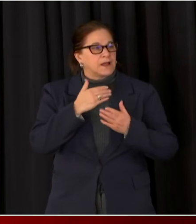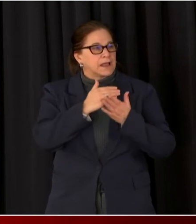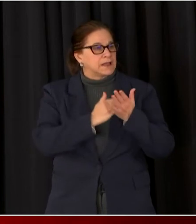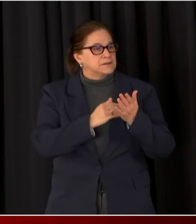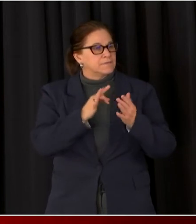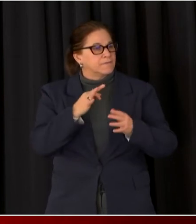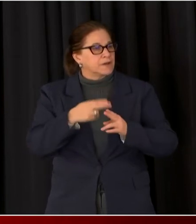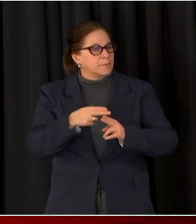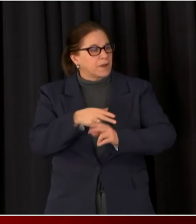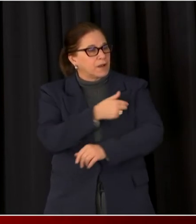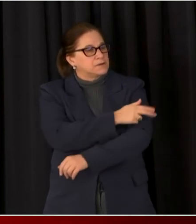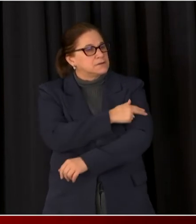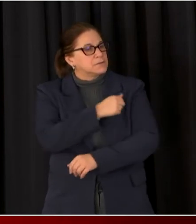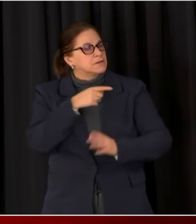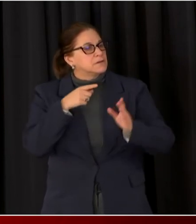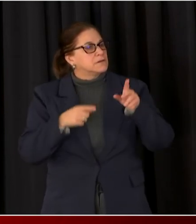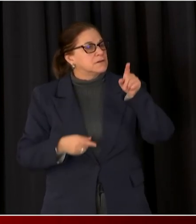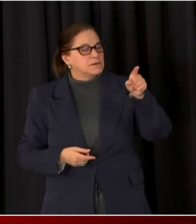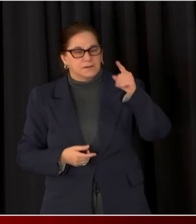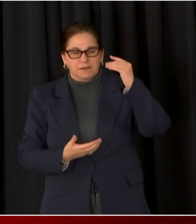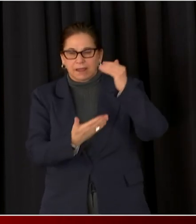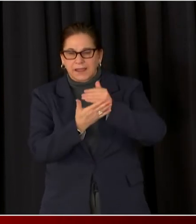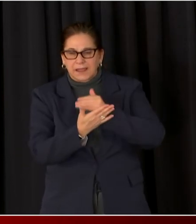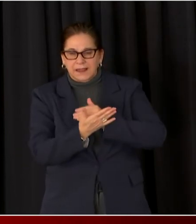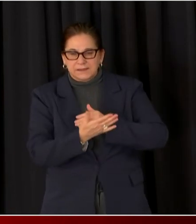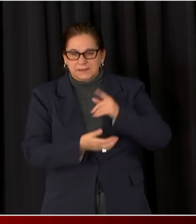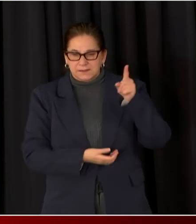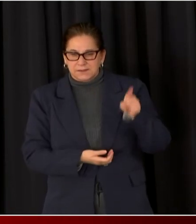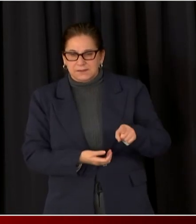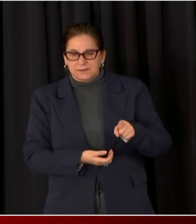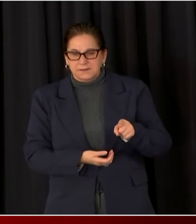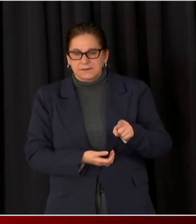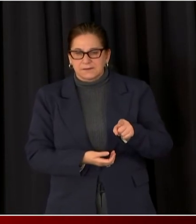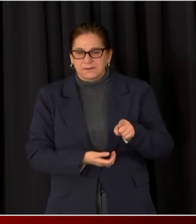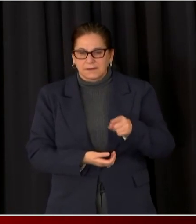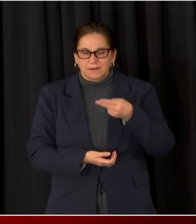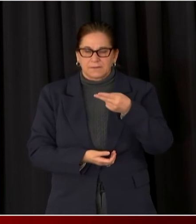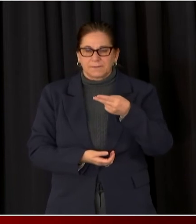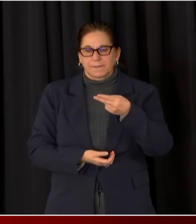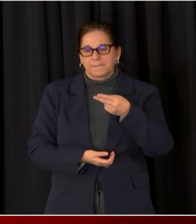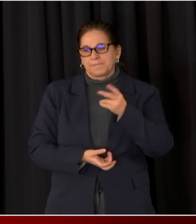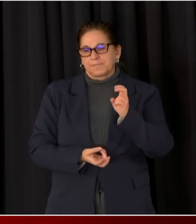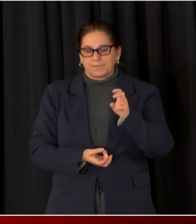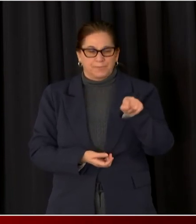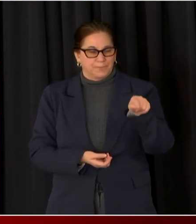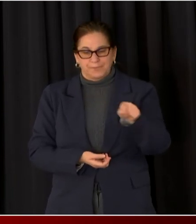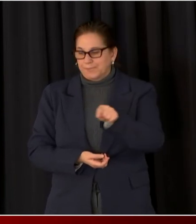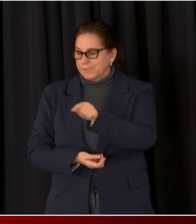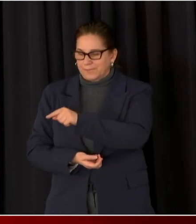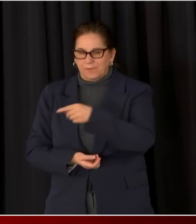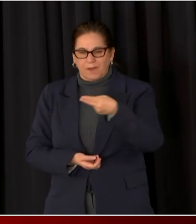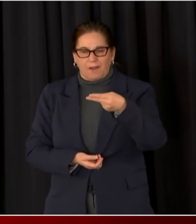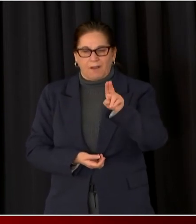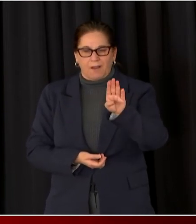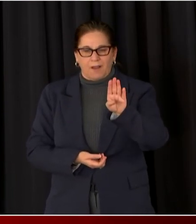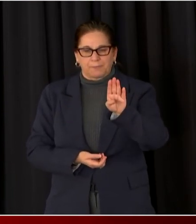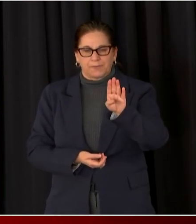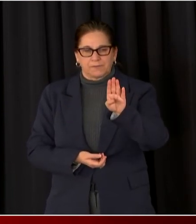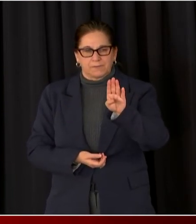and spoke model that will allow those primary receiving facilities or institutions to partner with